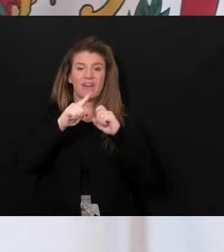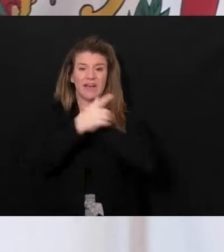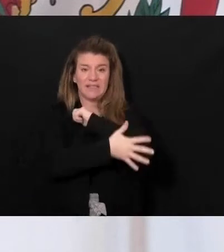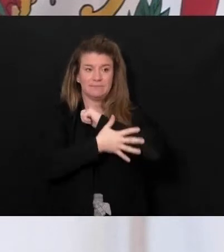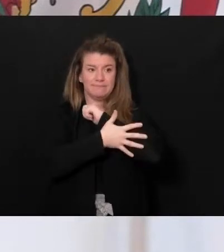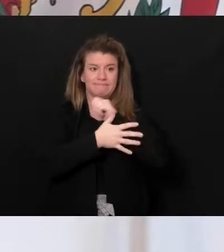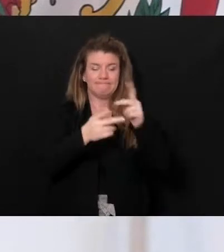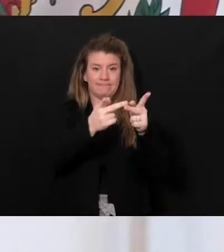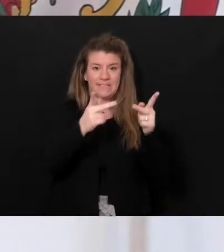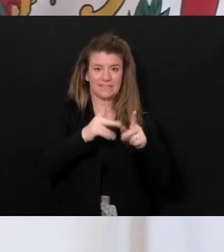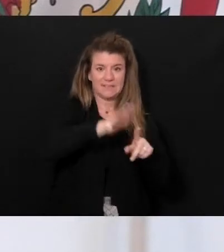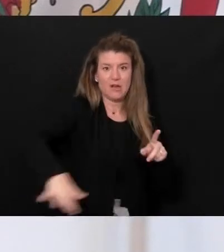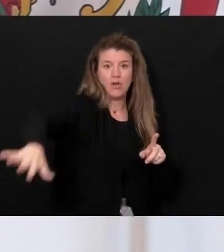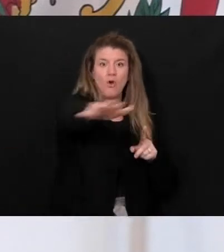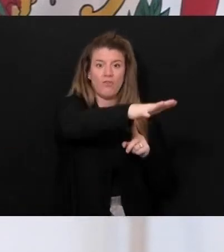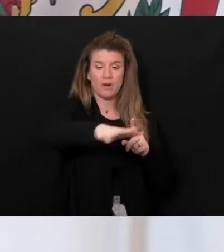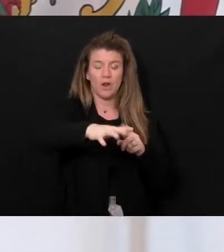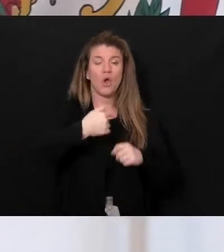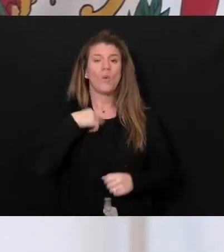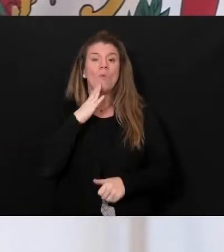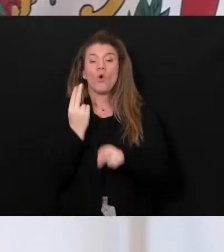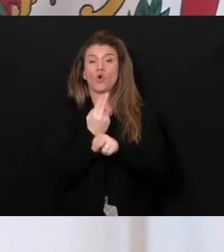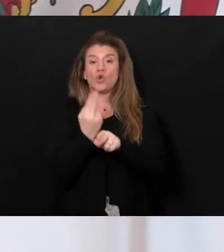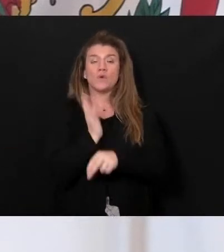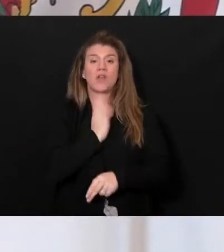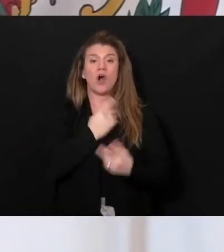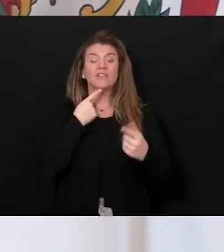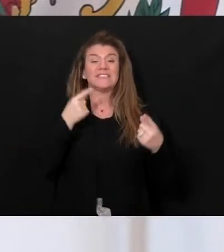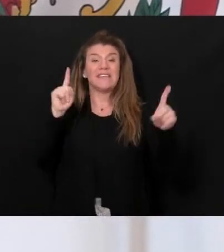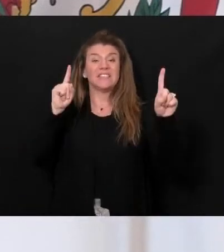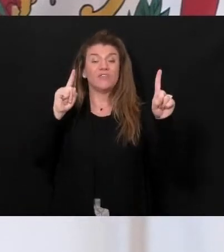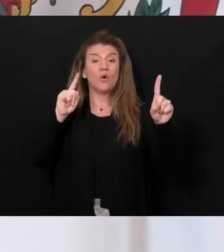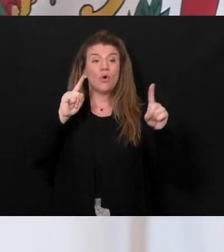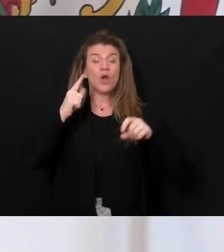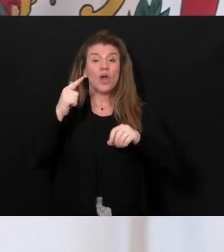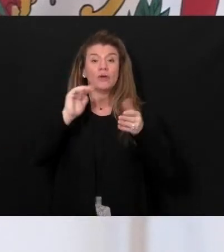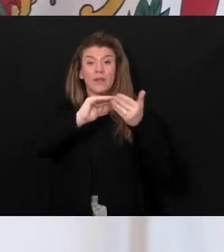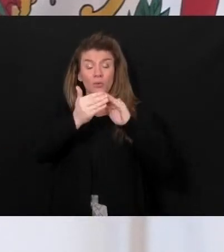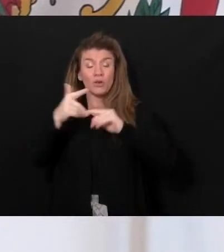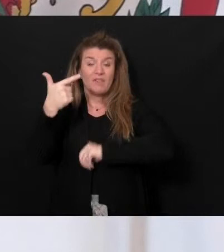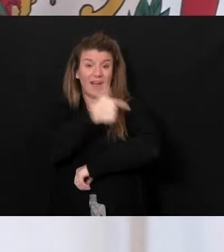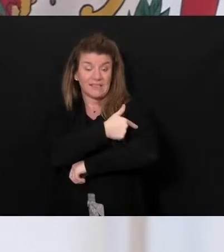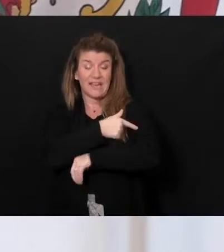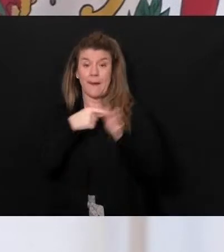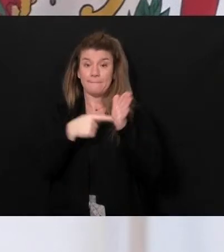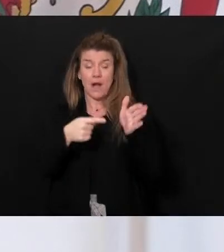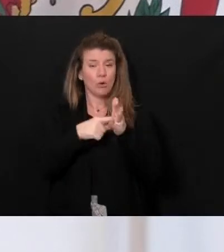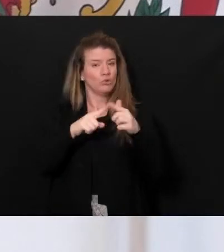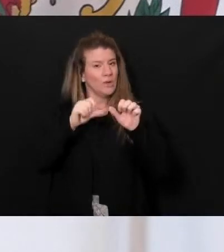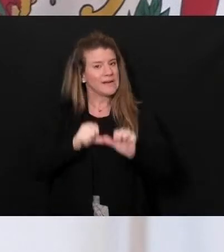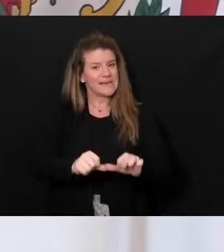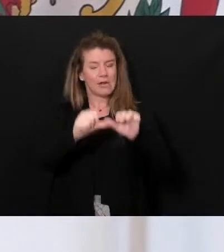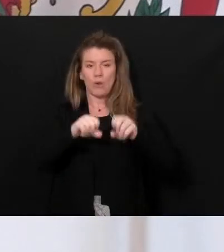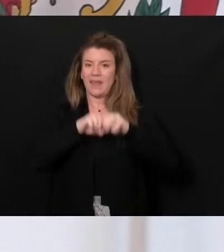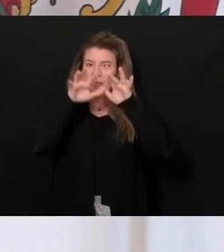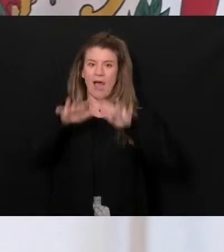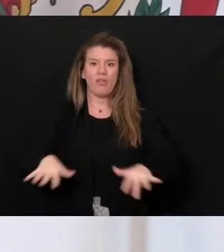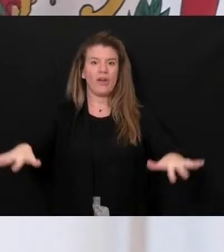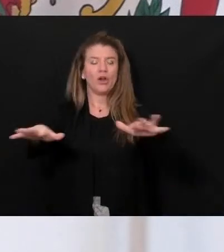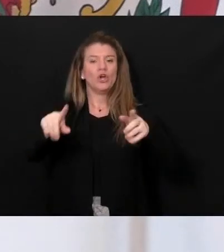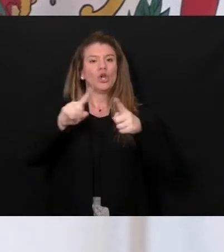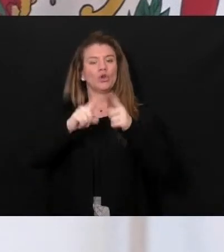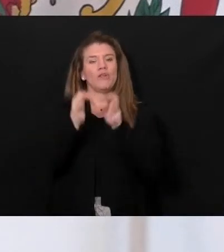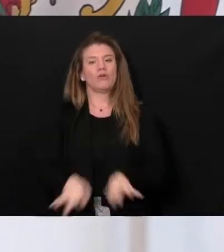vaccination clinics. And we will be using our successful community vaccination model to continue to get these vaccines to the